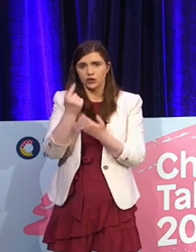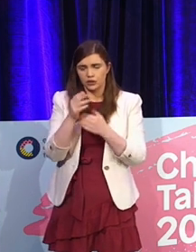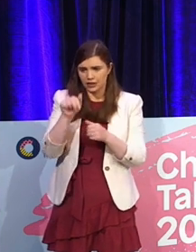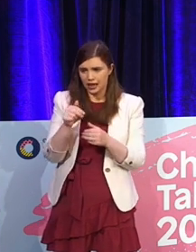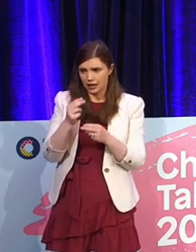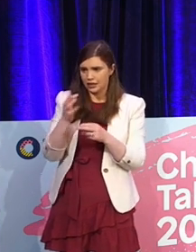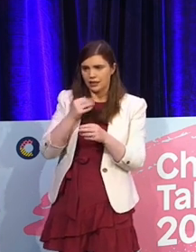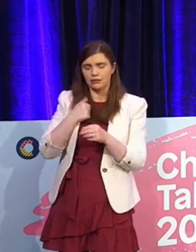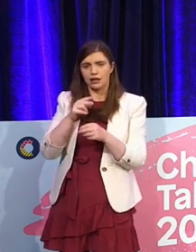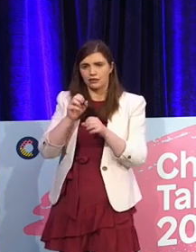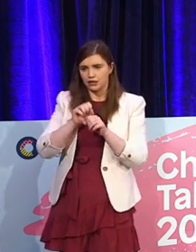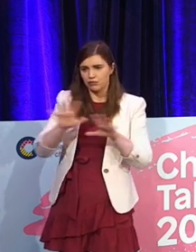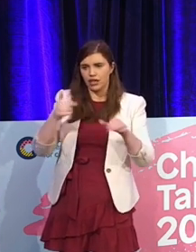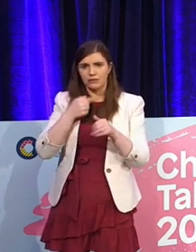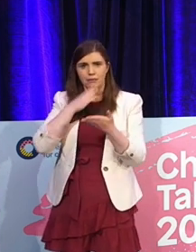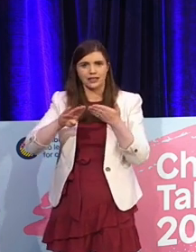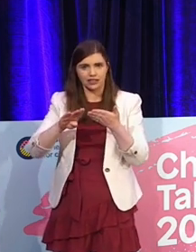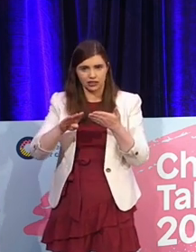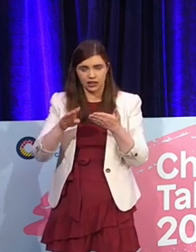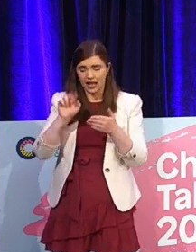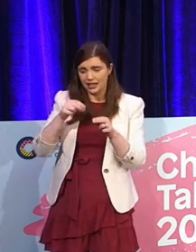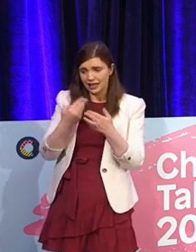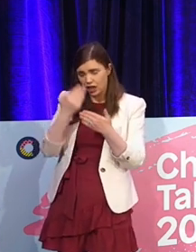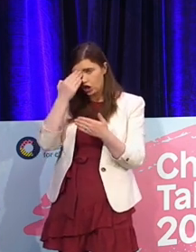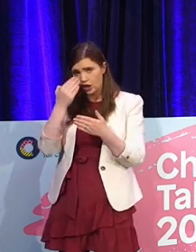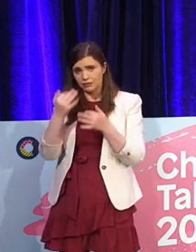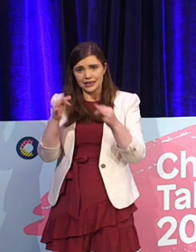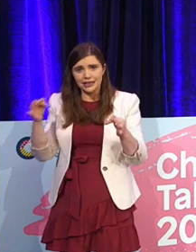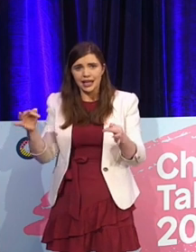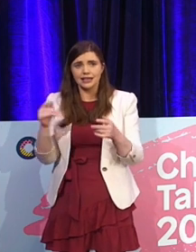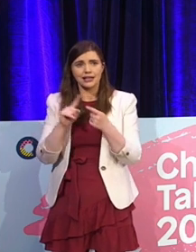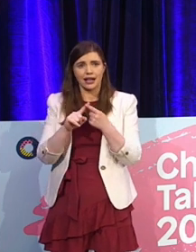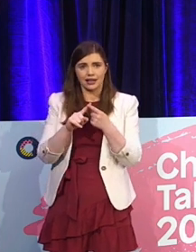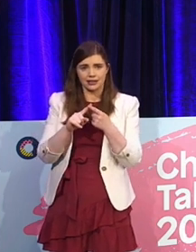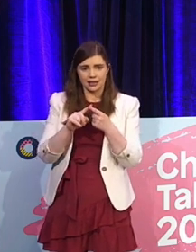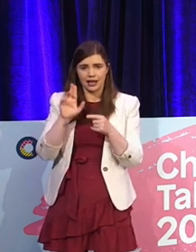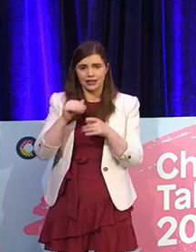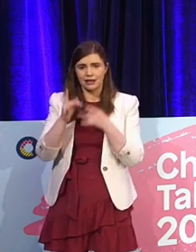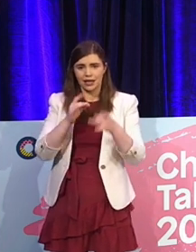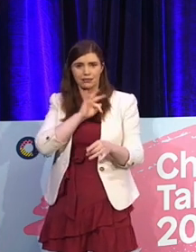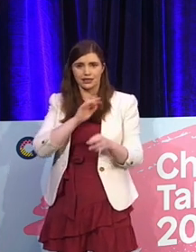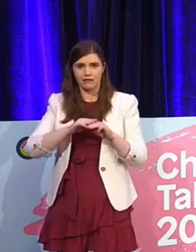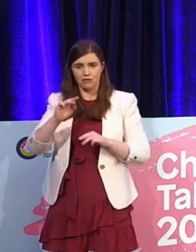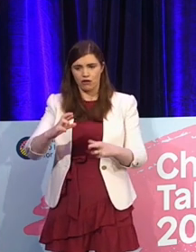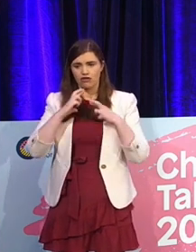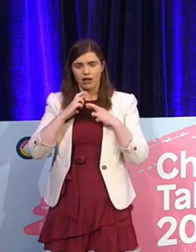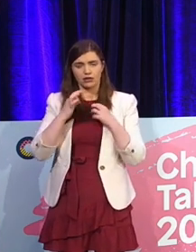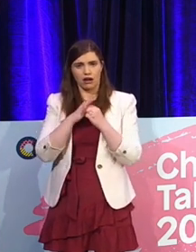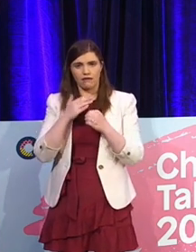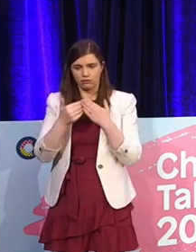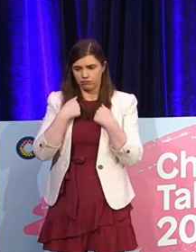peers and to learn from mistakes easier and make myself more proud of my voice.